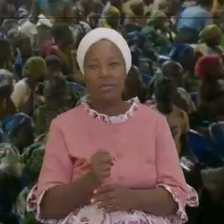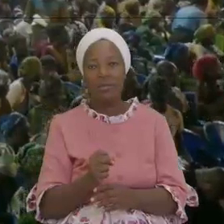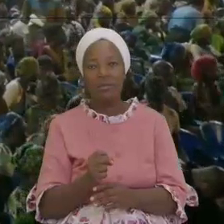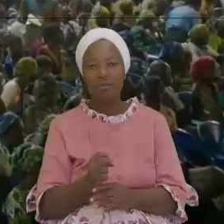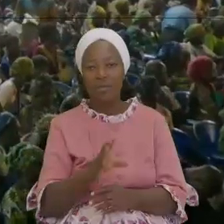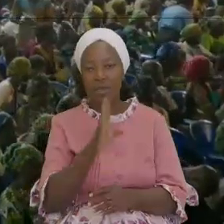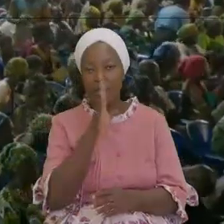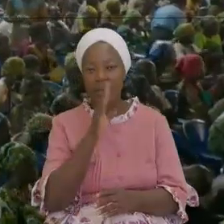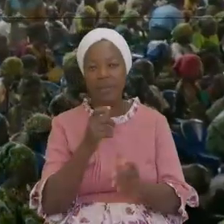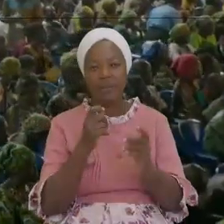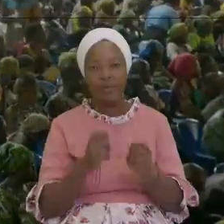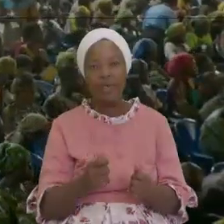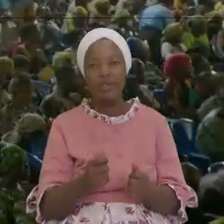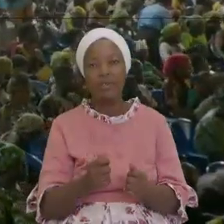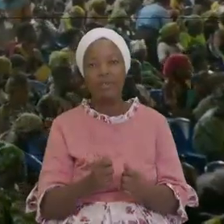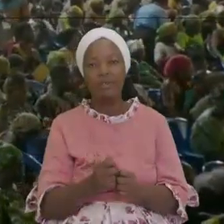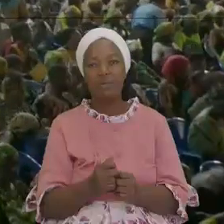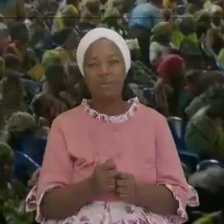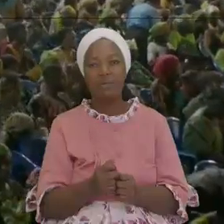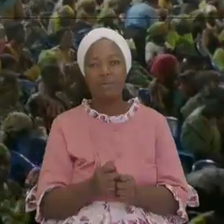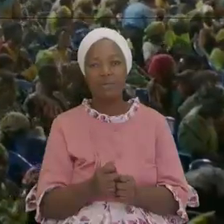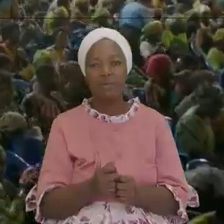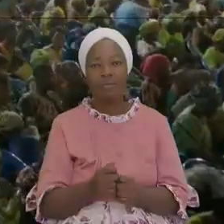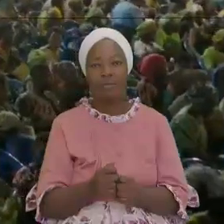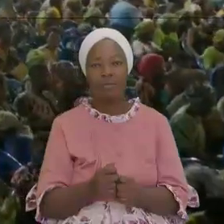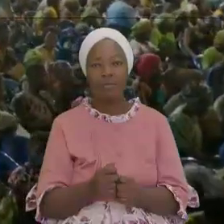do quick, be fast.